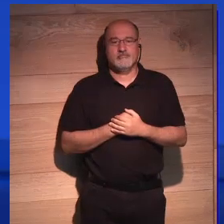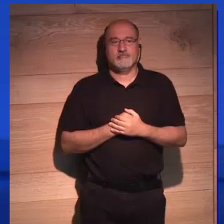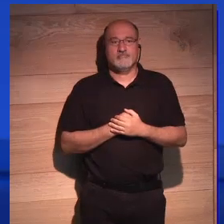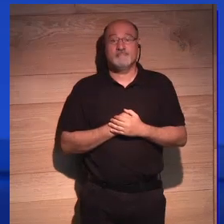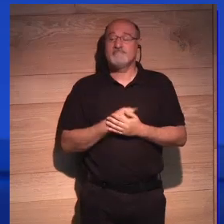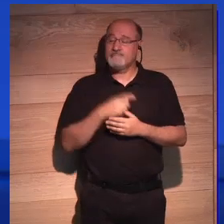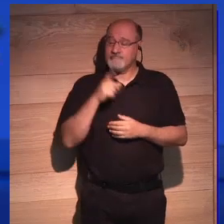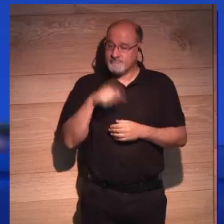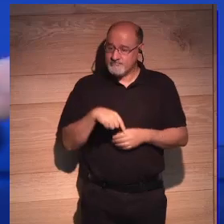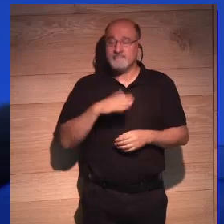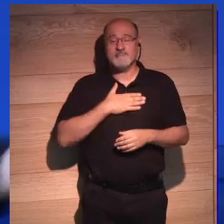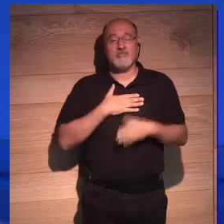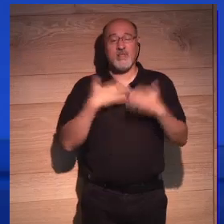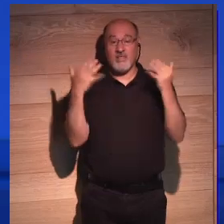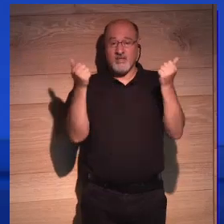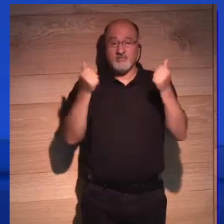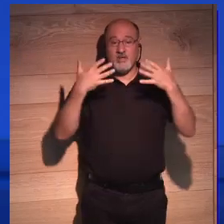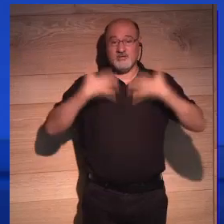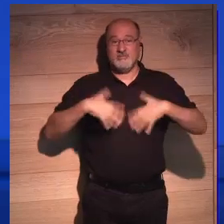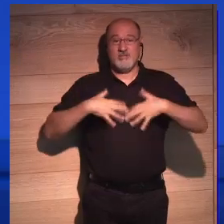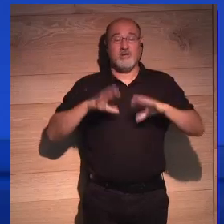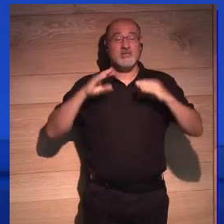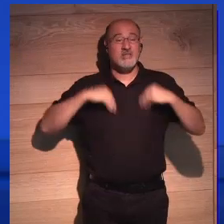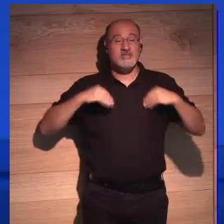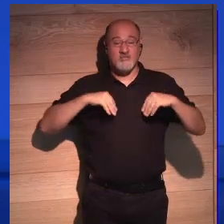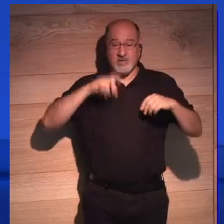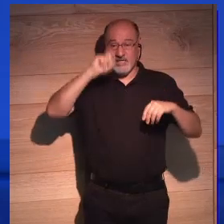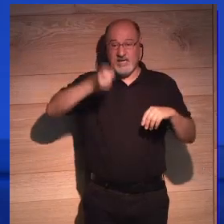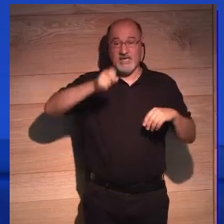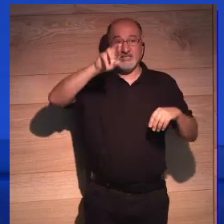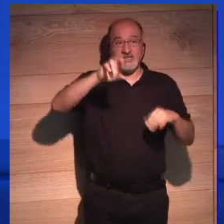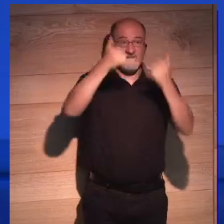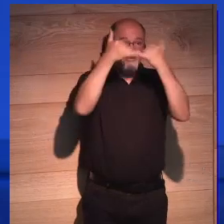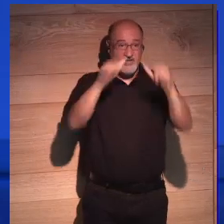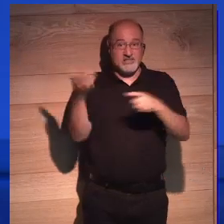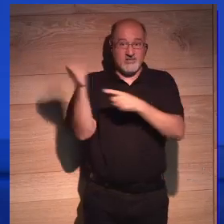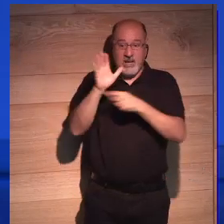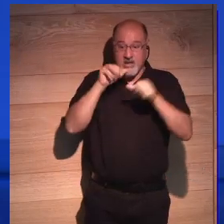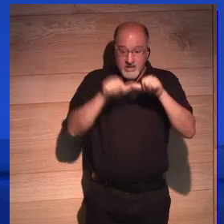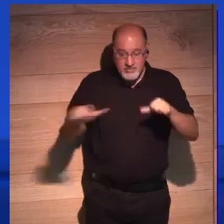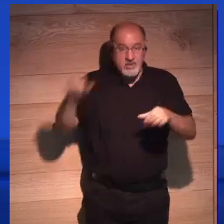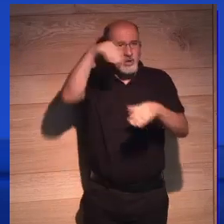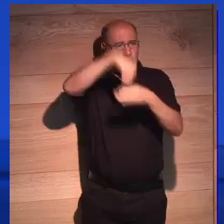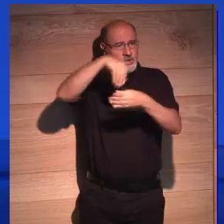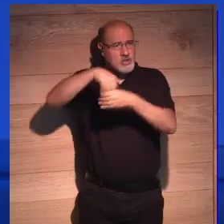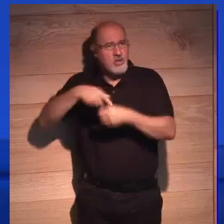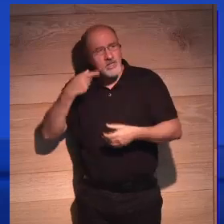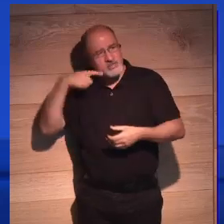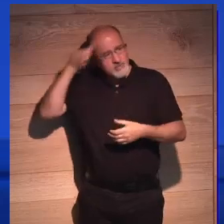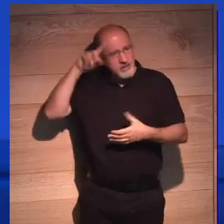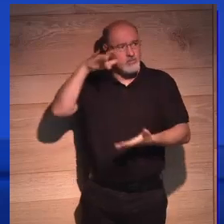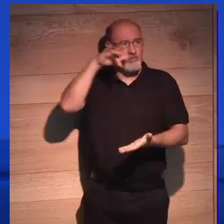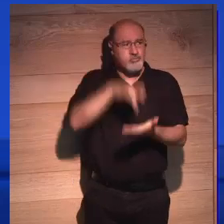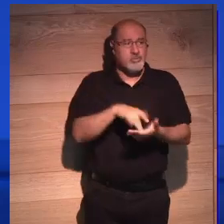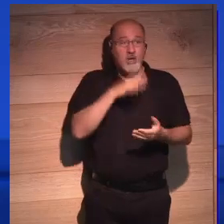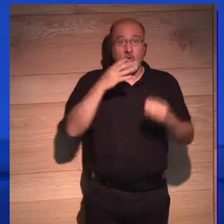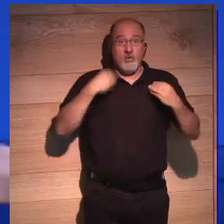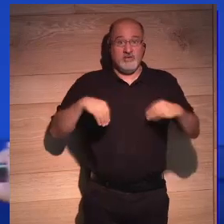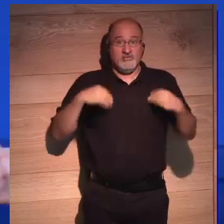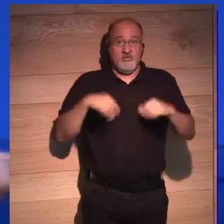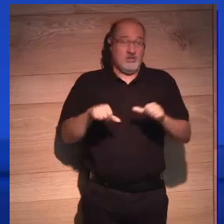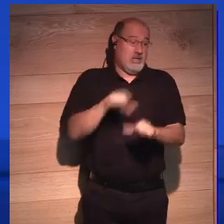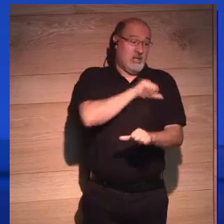enjoy XR Fest, and I hope that you enjoy experiencing the content as much as we've enjoyed curating it. It really is fantastic